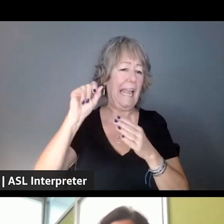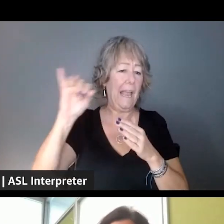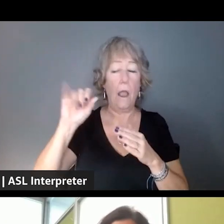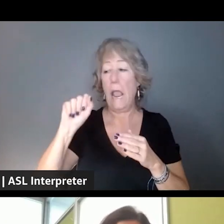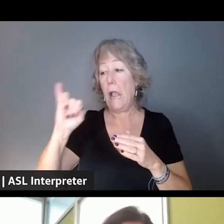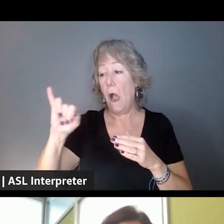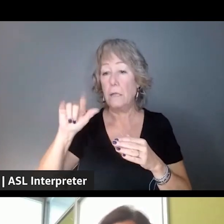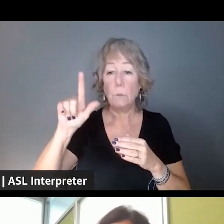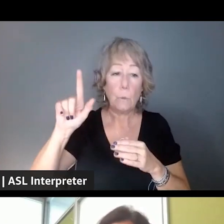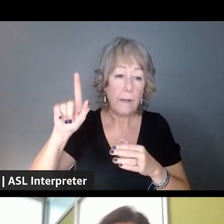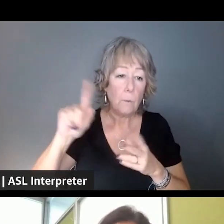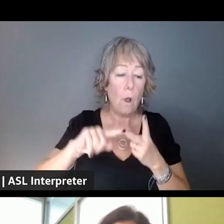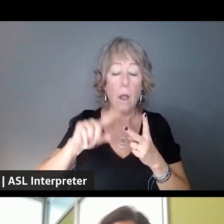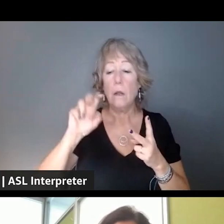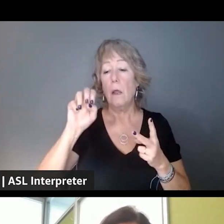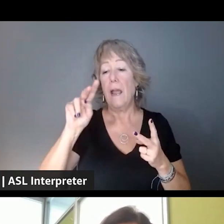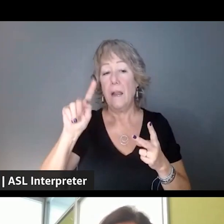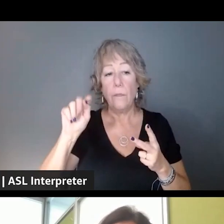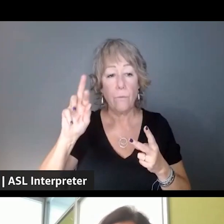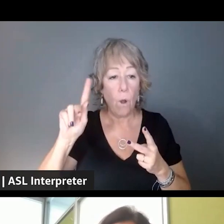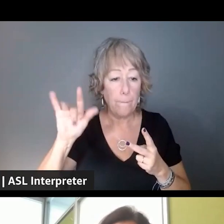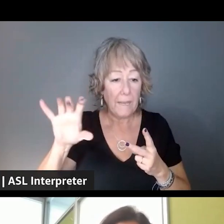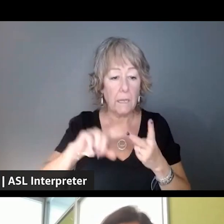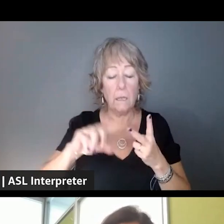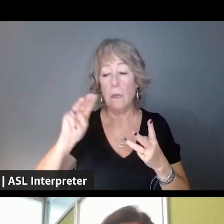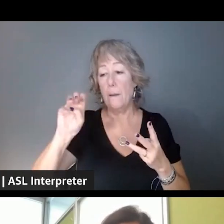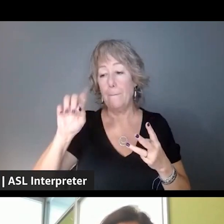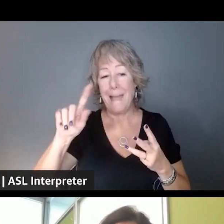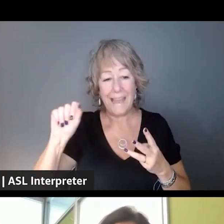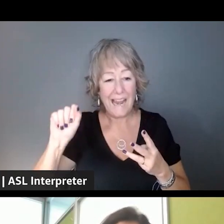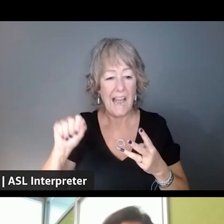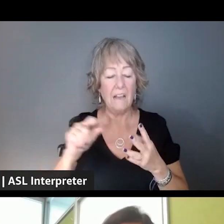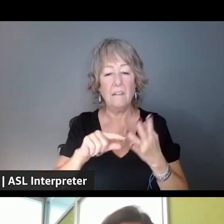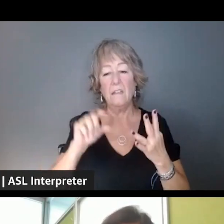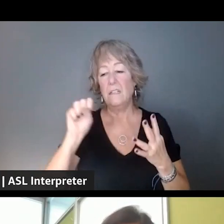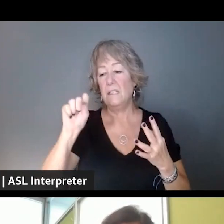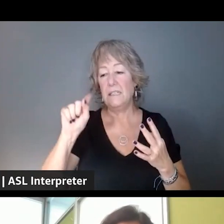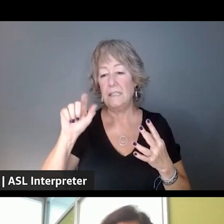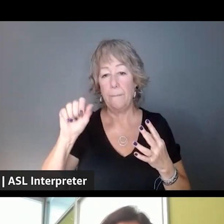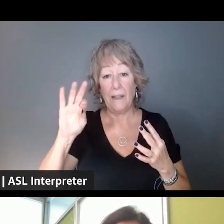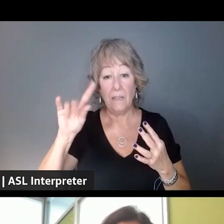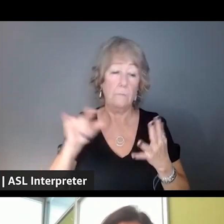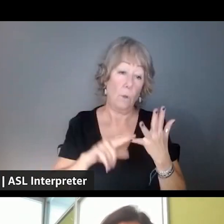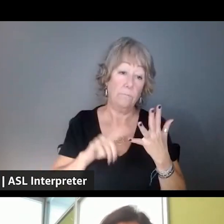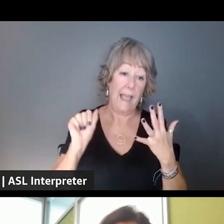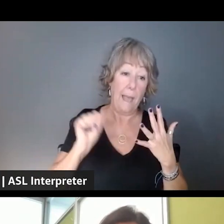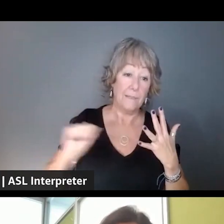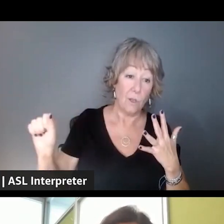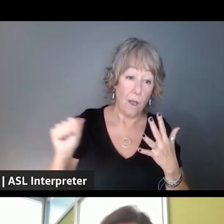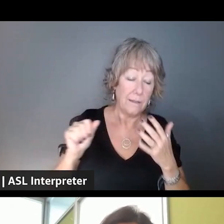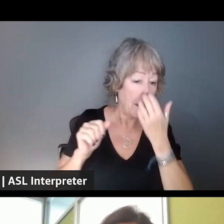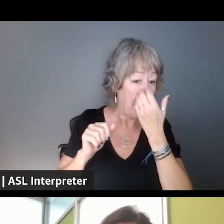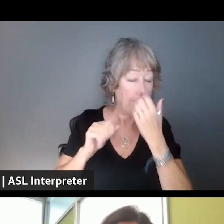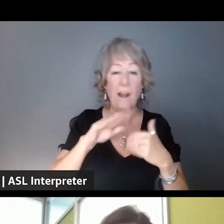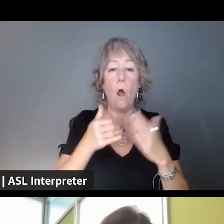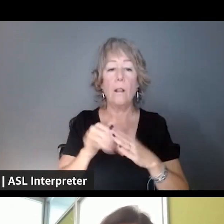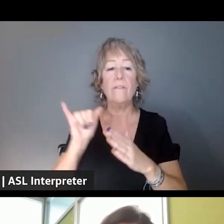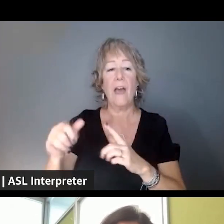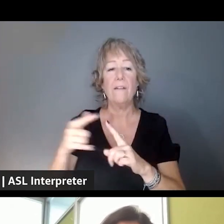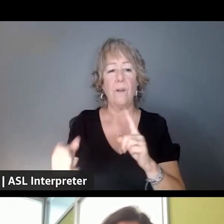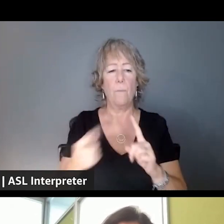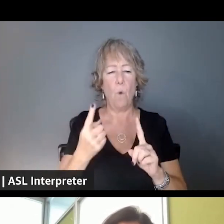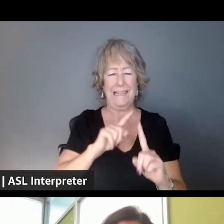AI21, Anthropic, Cohere, Meta, Stability, and Amazon itself. And all of this from one single